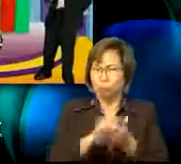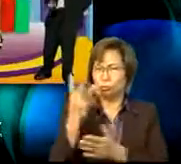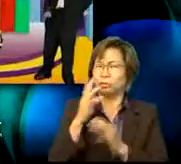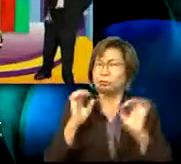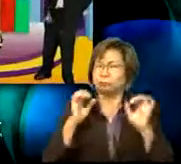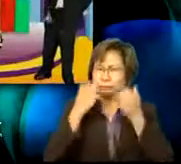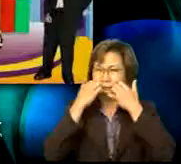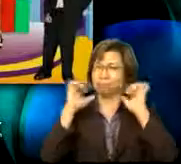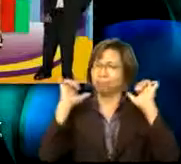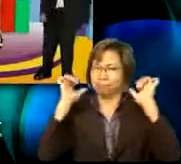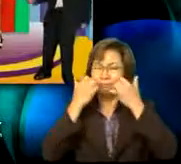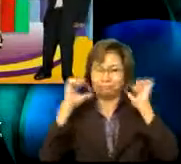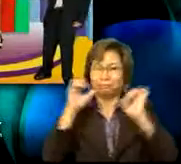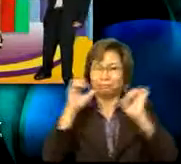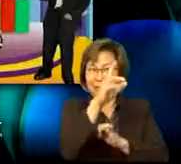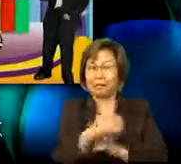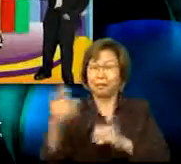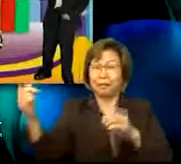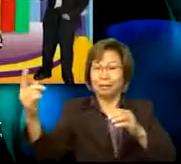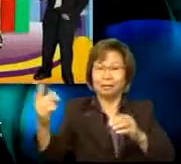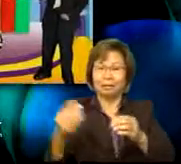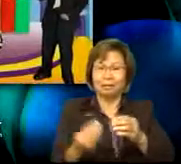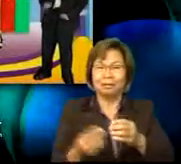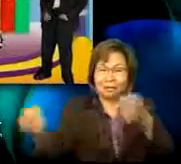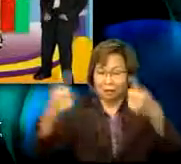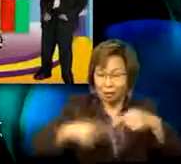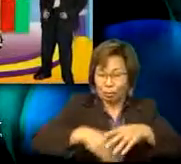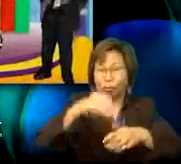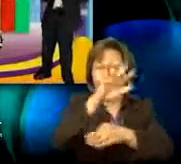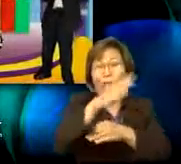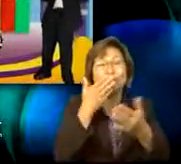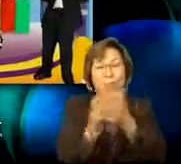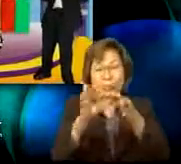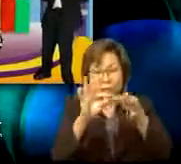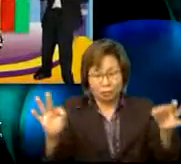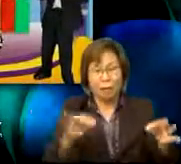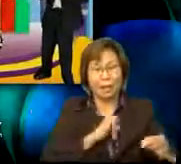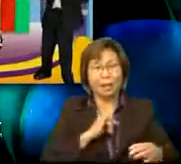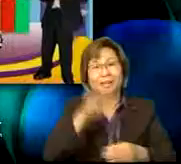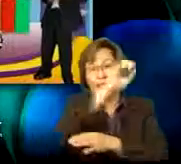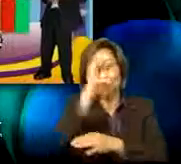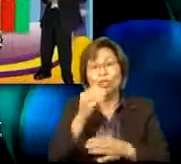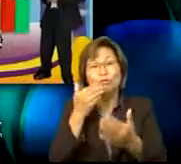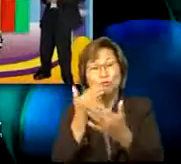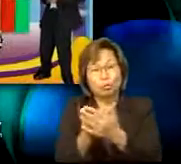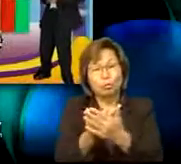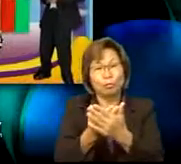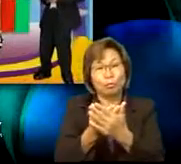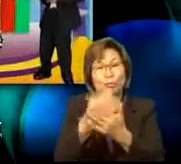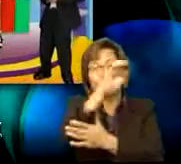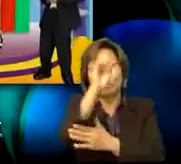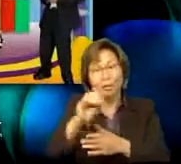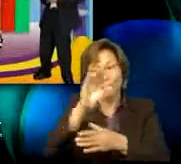That was excellent, Siti. You have come up with 5 good sentences. I believe you can score good marks in your